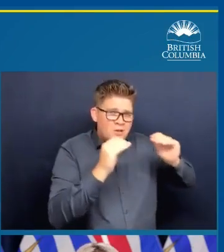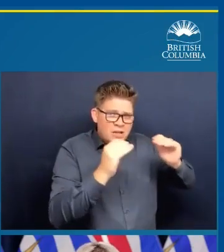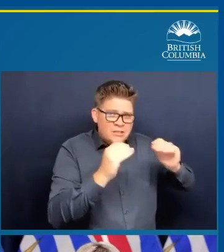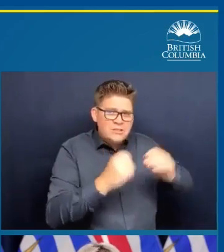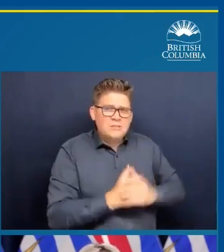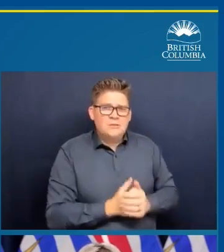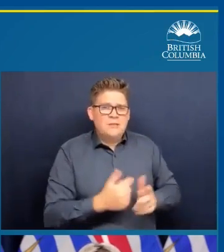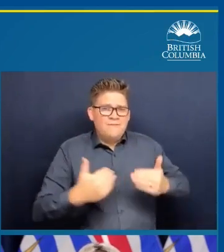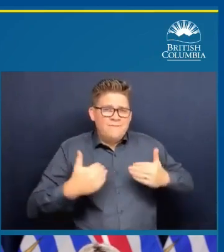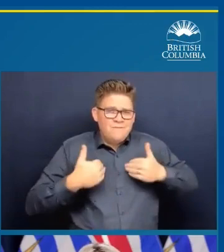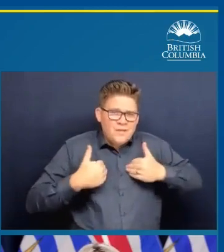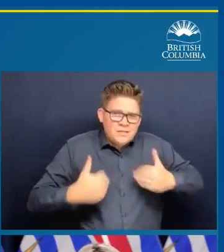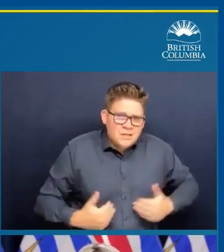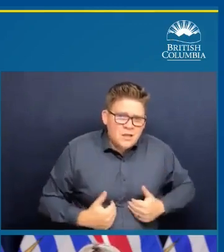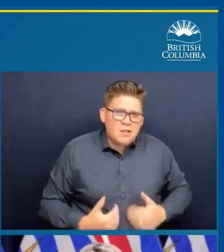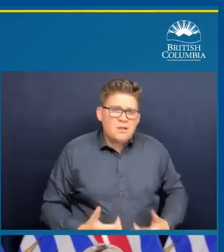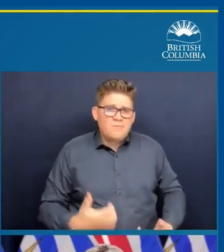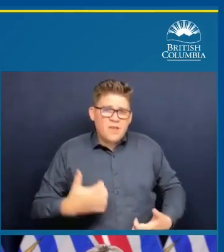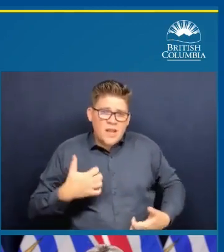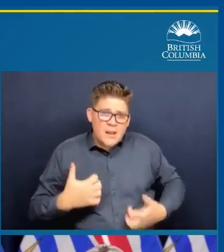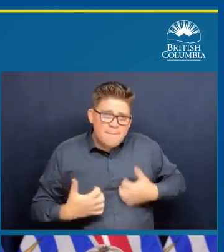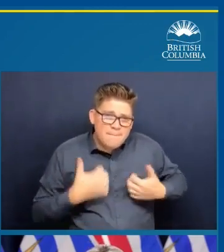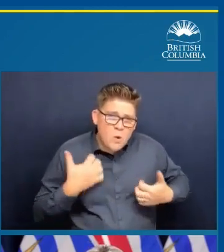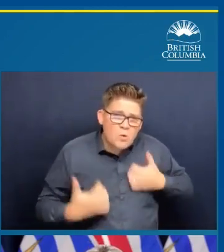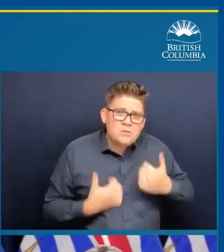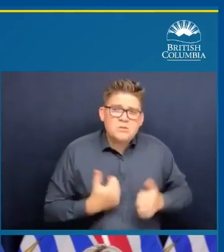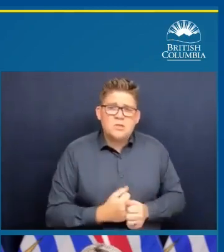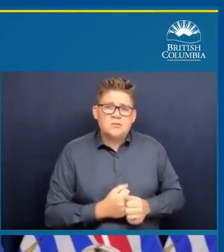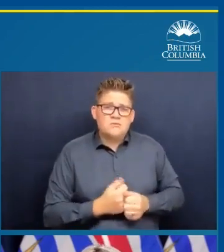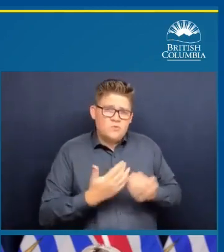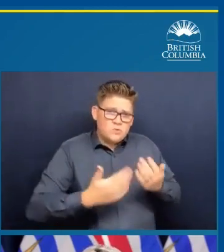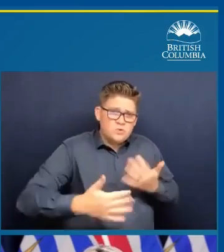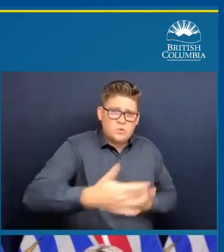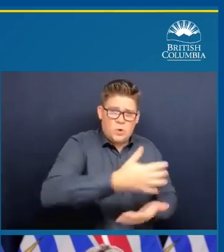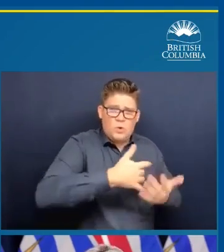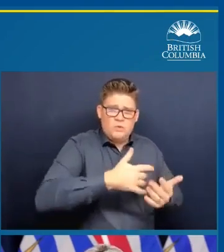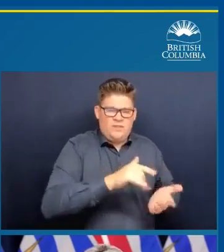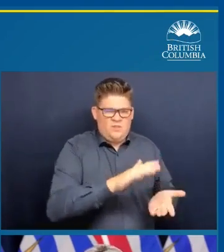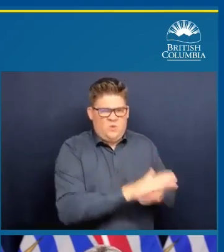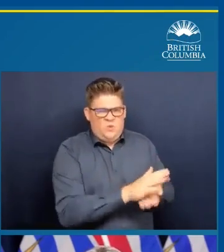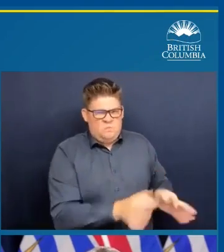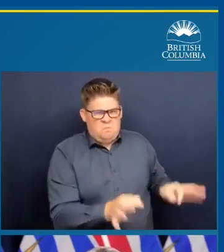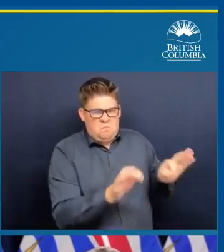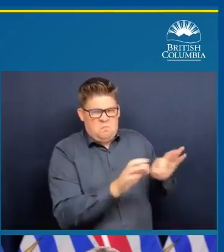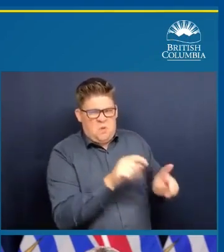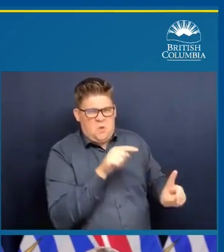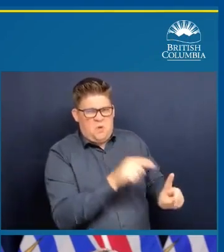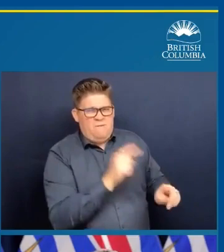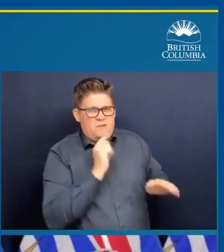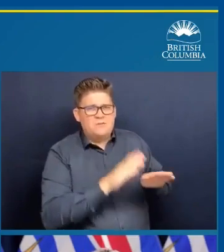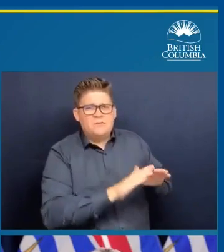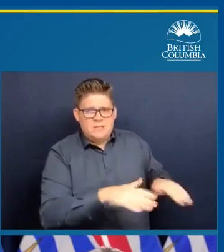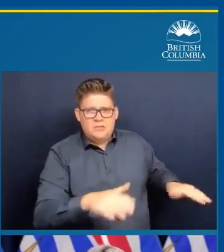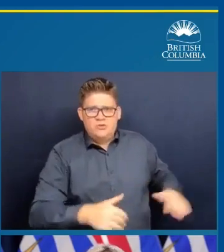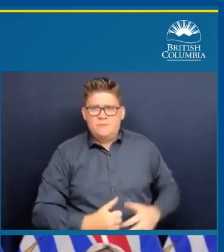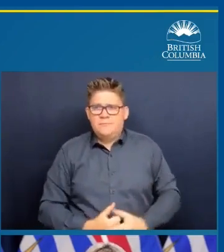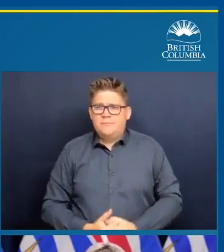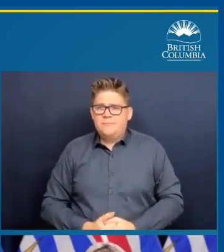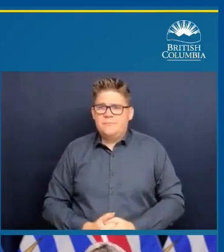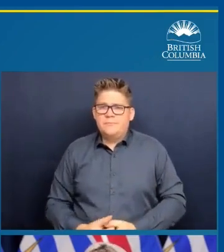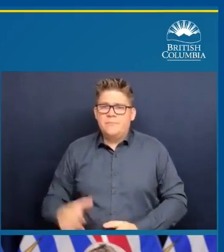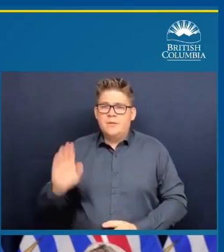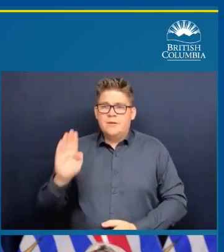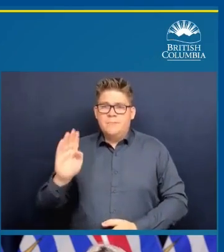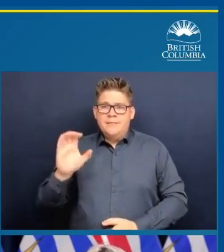needs that school communities provide for children and families. And we've pulled together in this province to ensure that